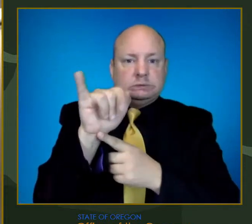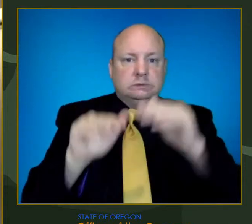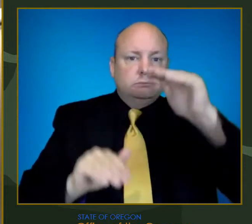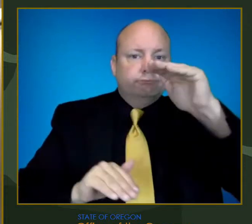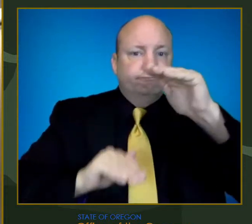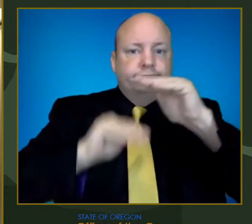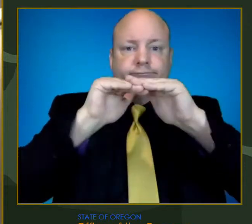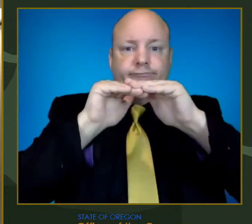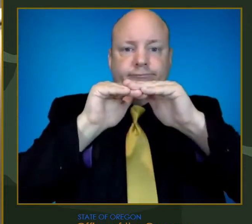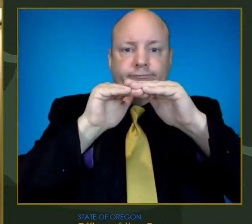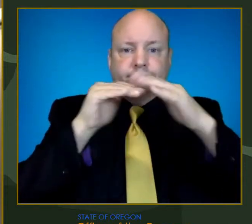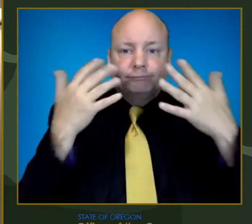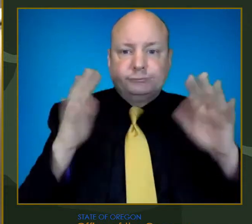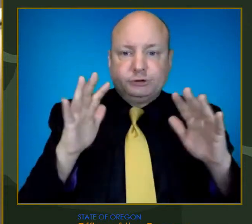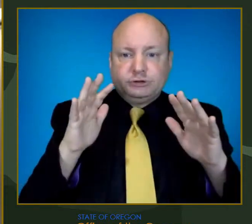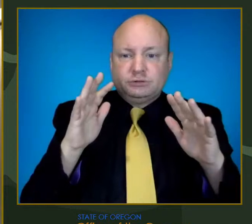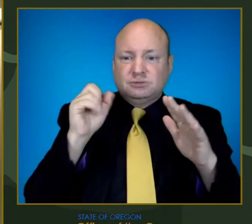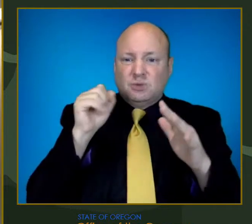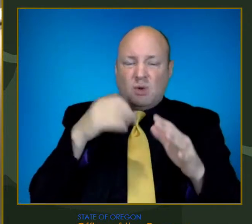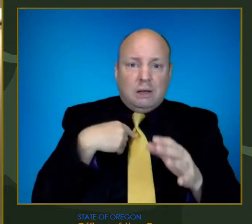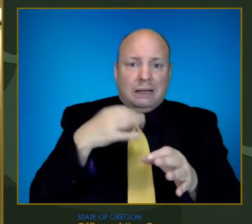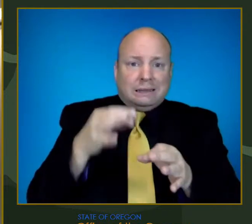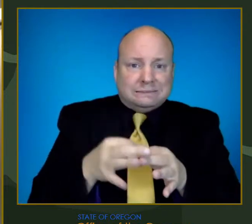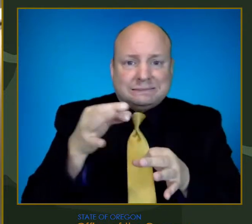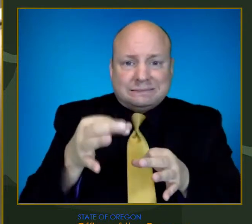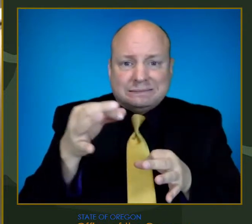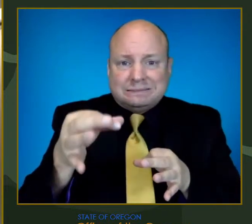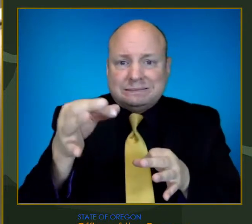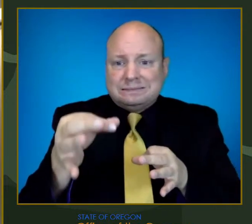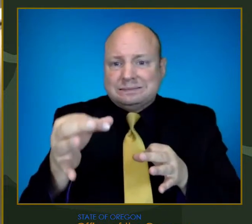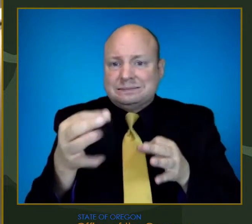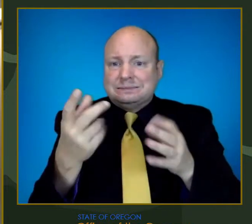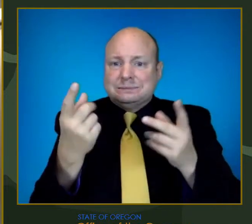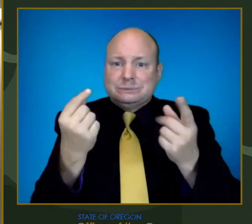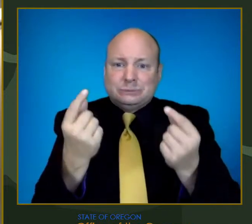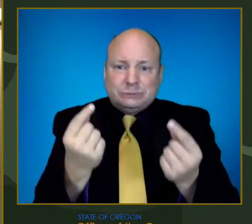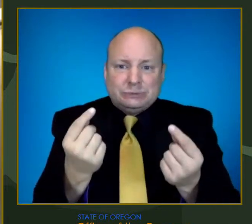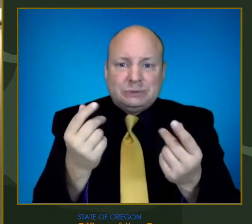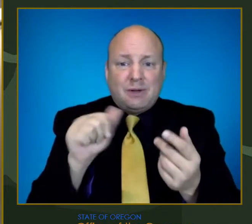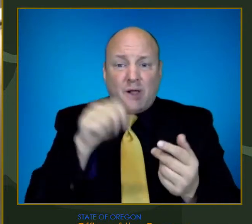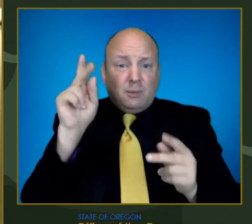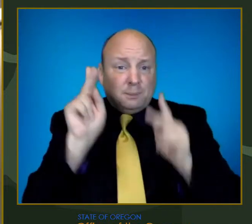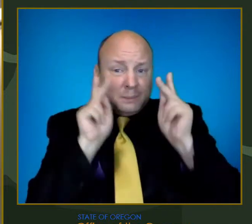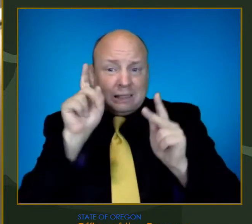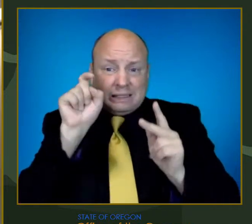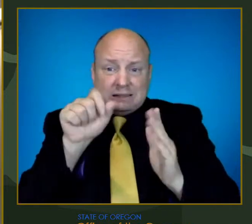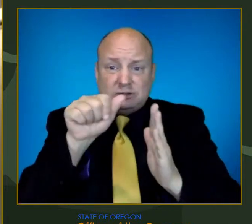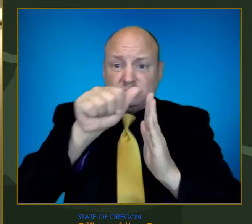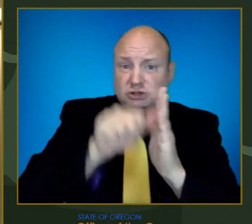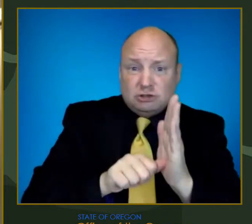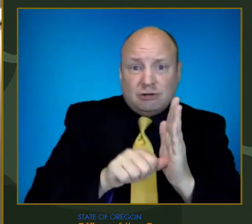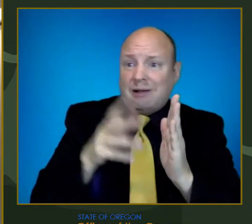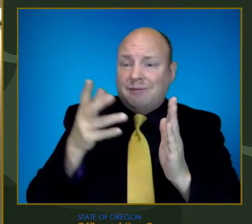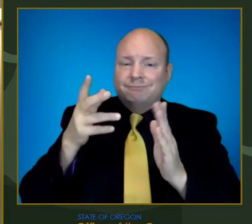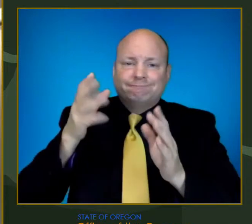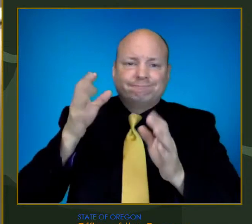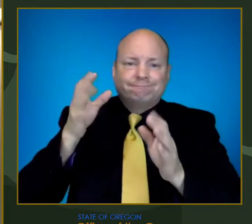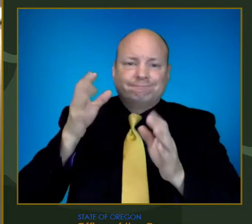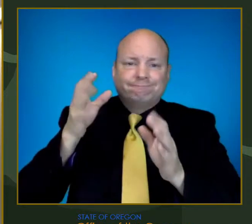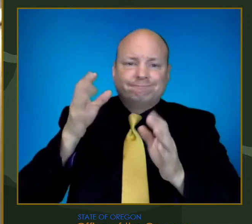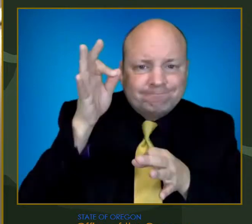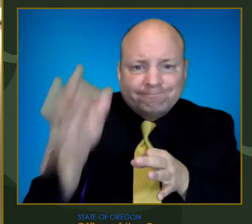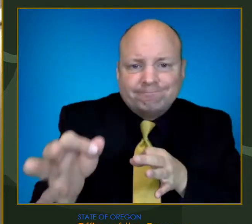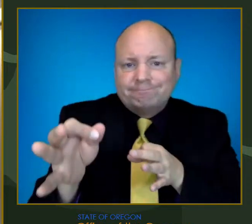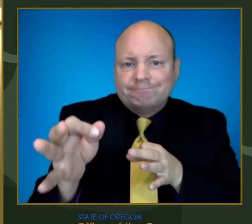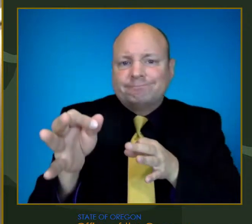this pandemic in terms of scheduled surgeries. And this is an impact that's been profound. So as I take the next